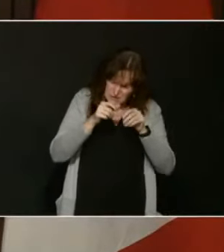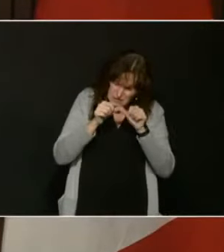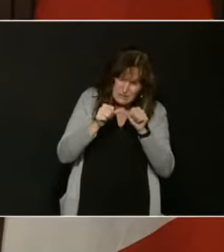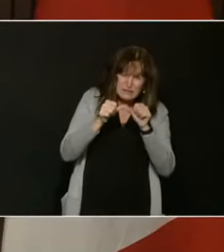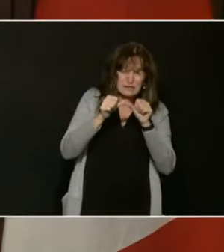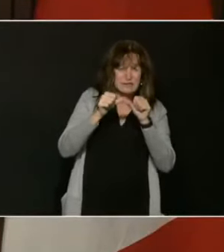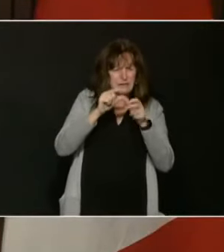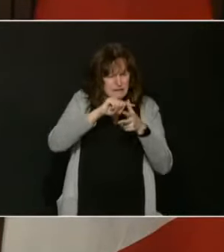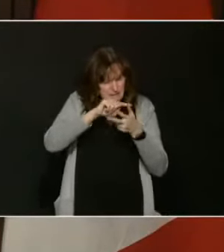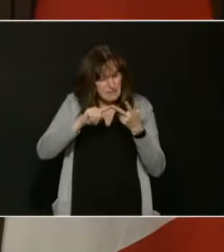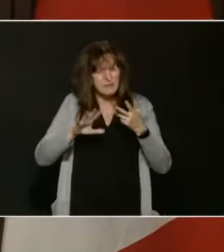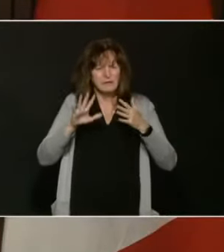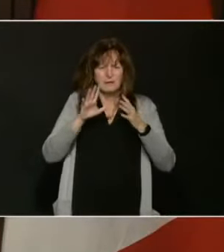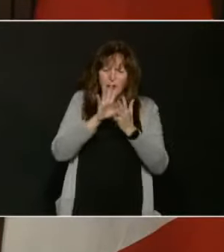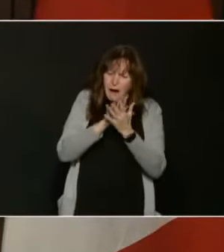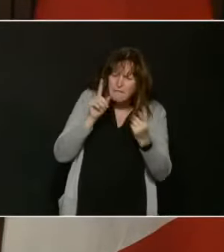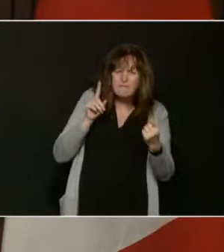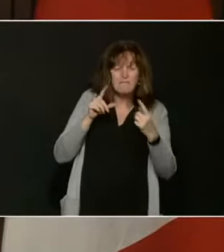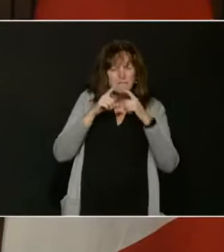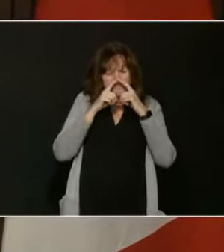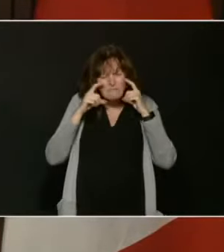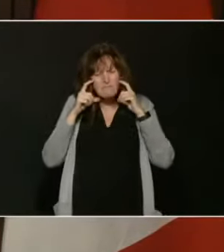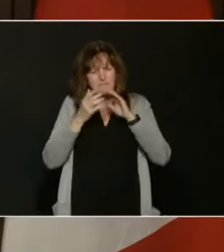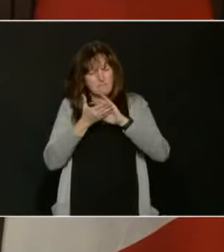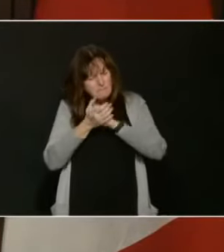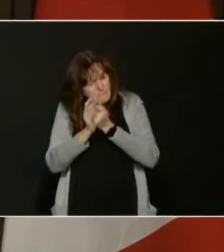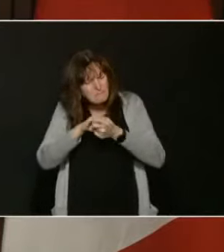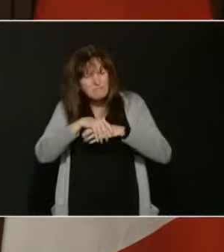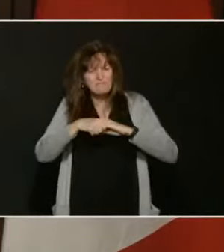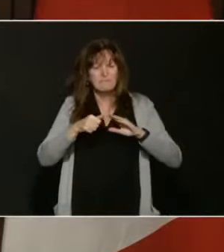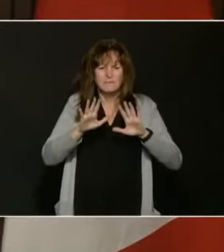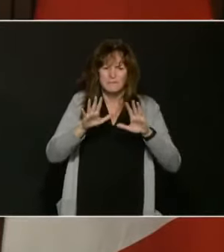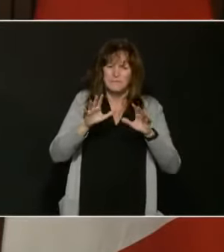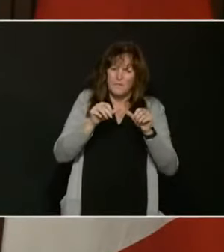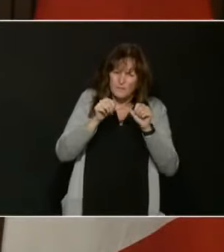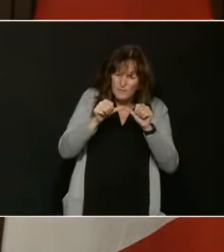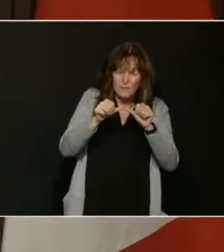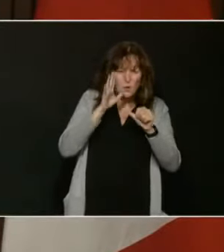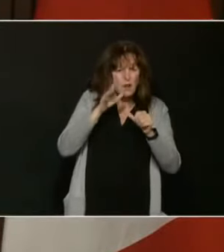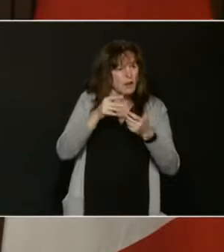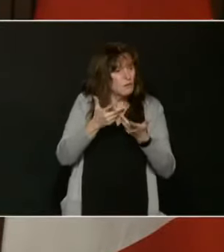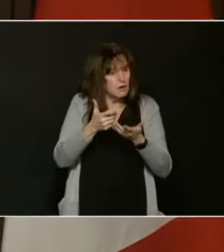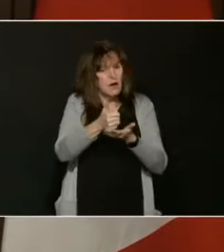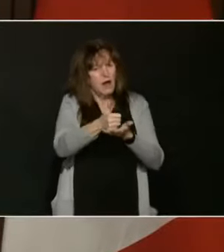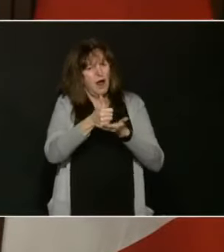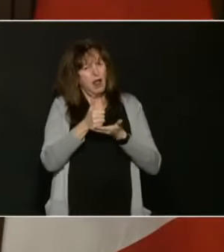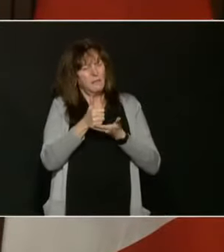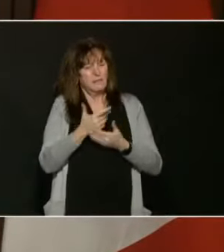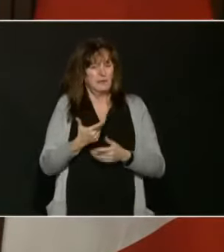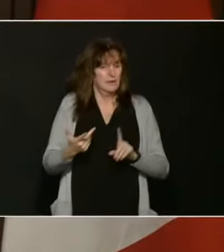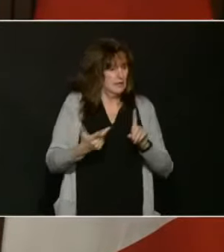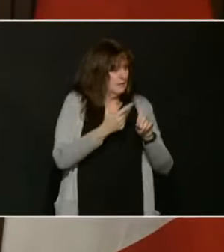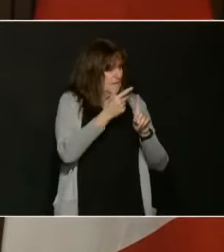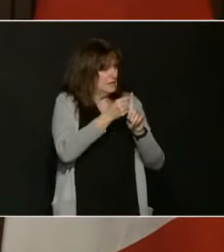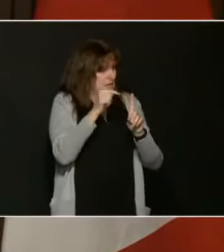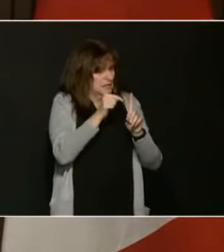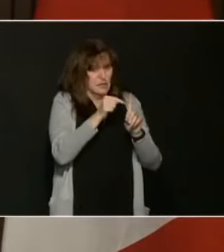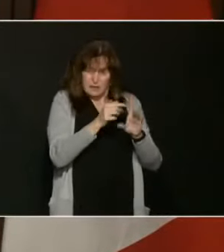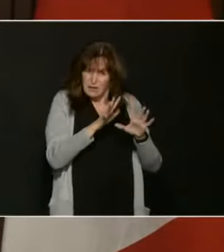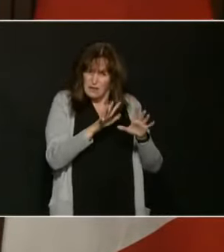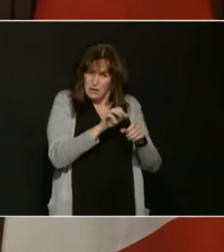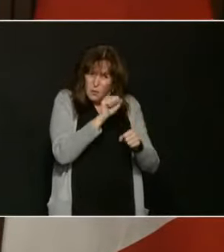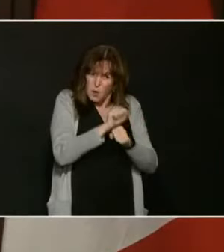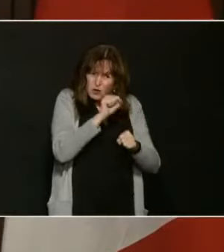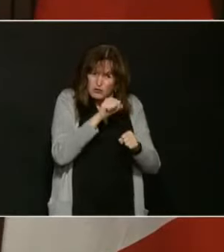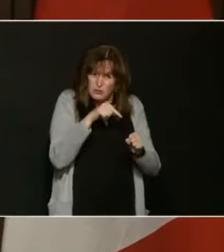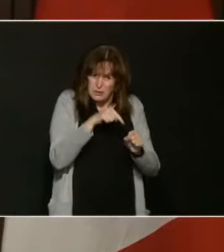down. We know the vaccines work, especially if we deploy them strategically, and they'll do an even stronger job if we can keep cases down.